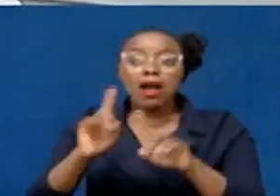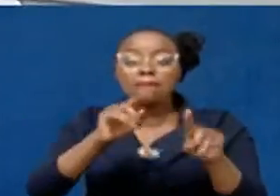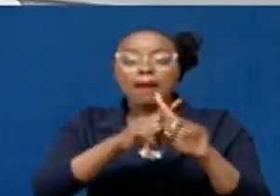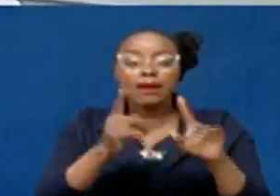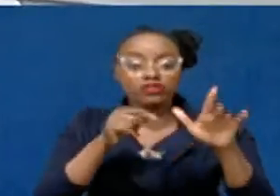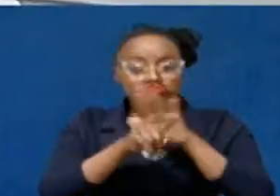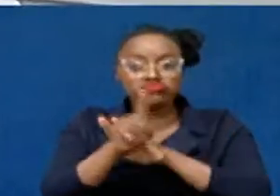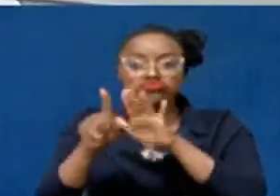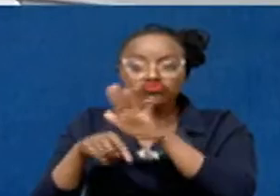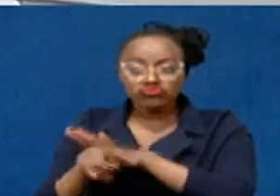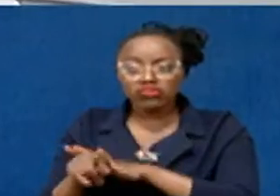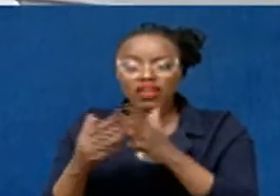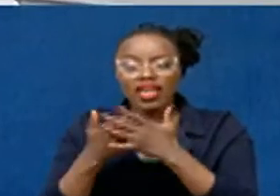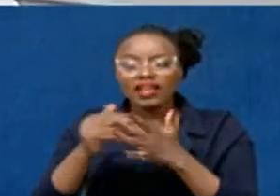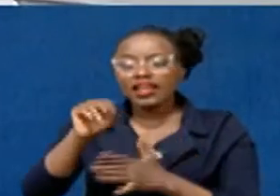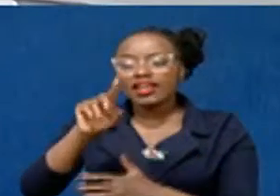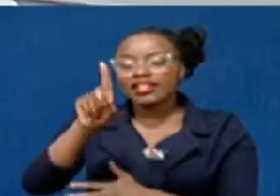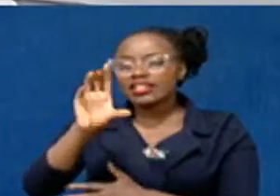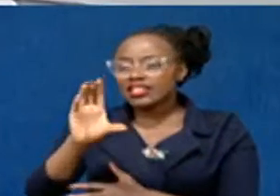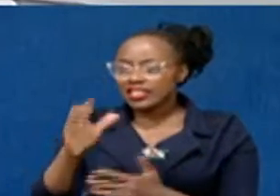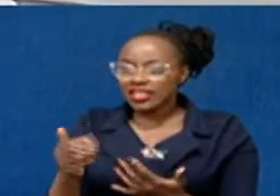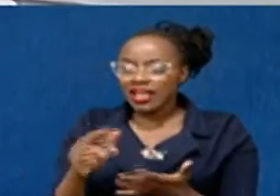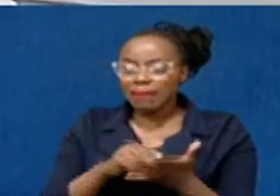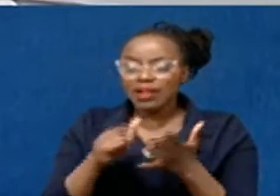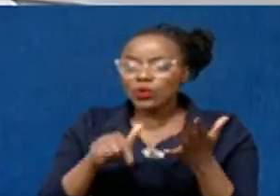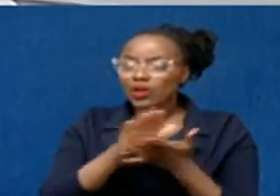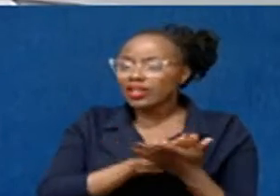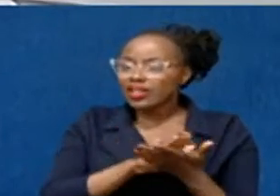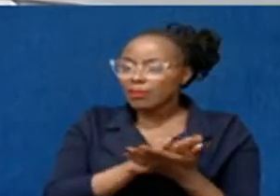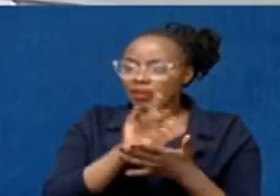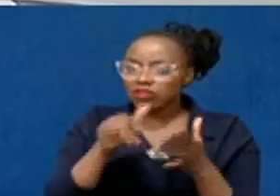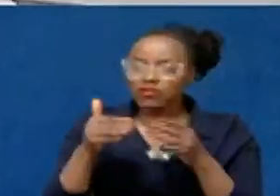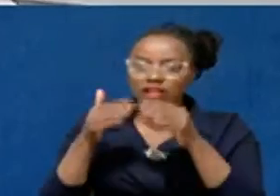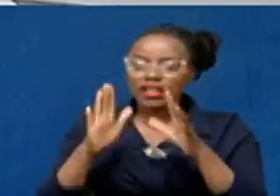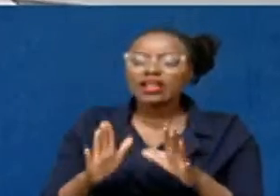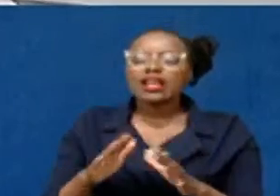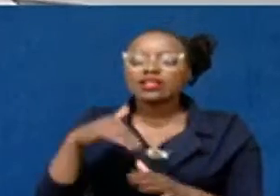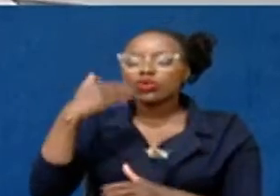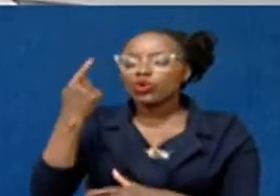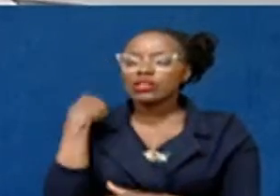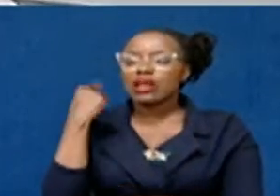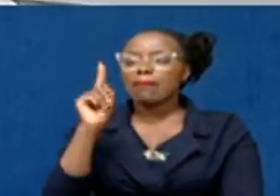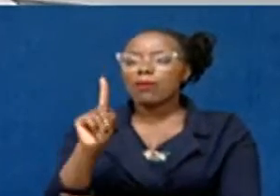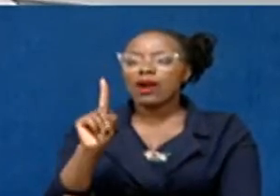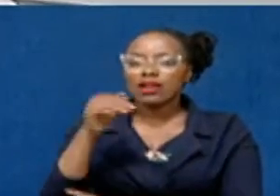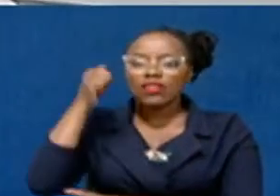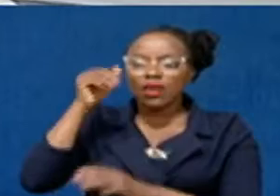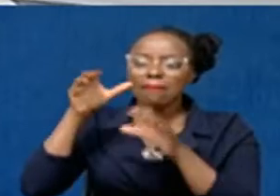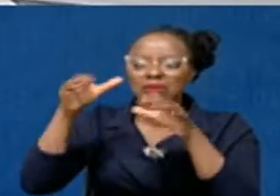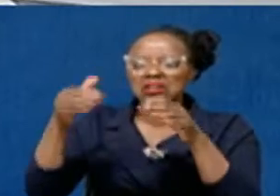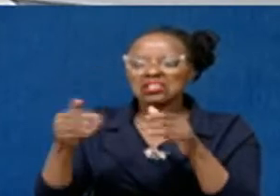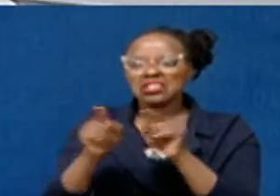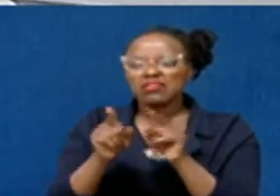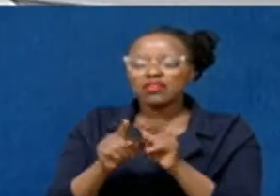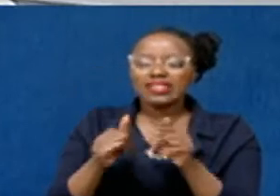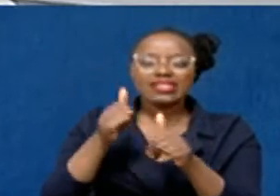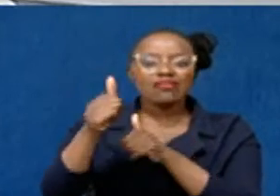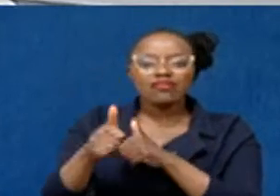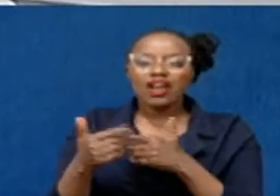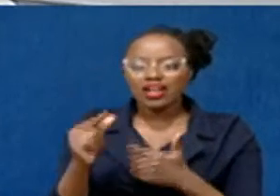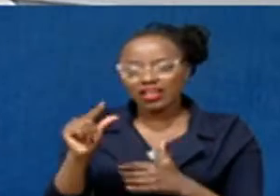attending every possible NDC. Yes. And so the bottom line is the leader comes first. The party is a distant